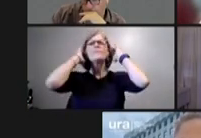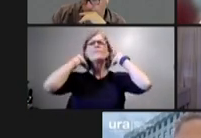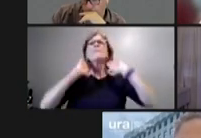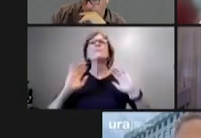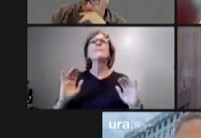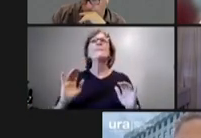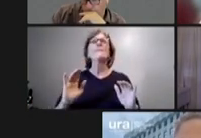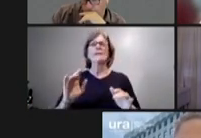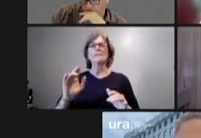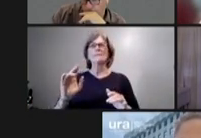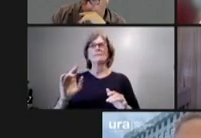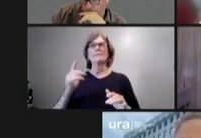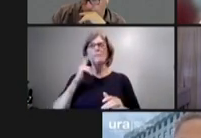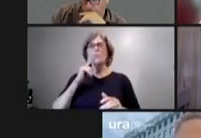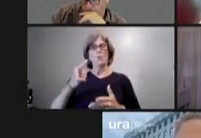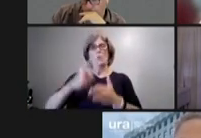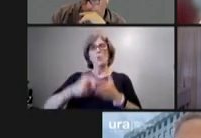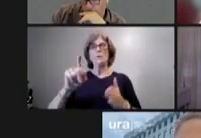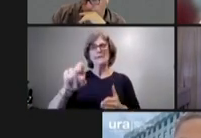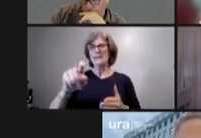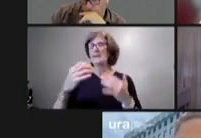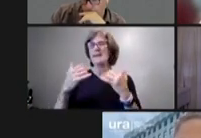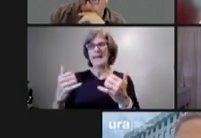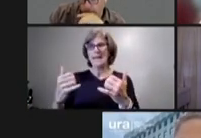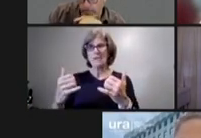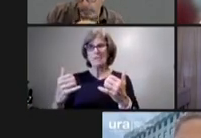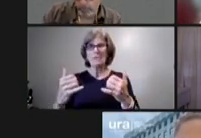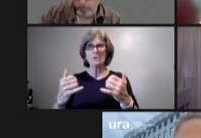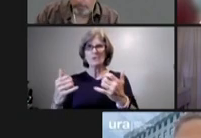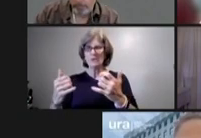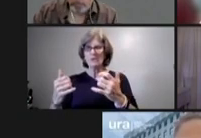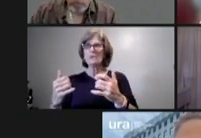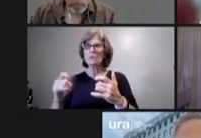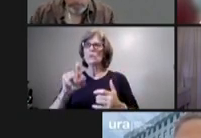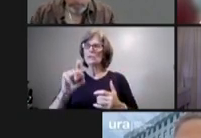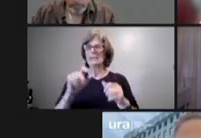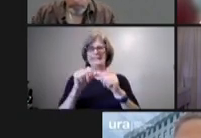existing units is something that we should continue